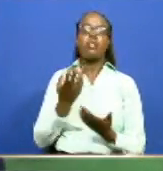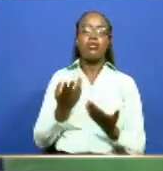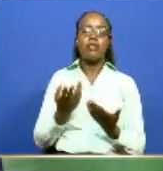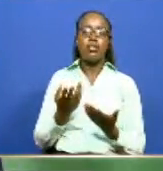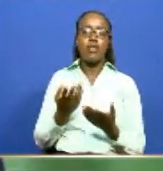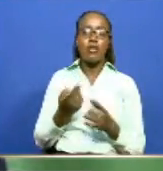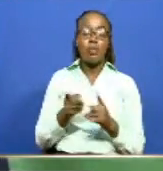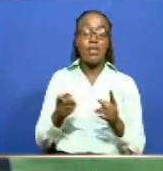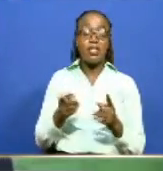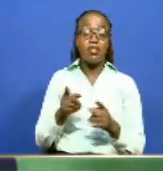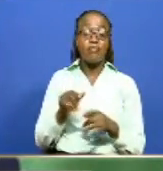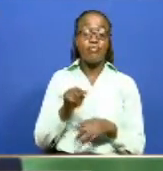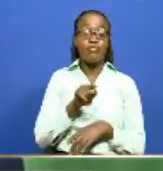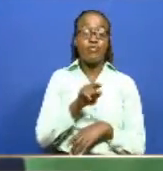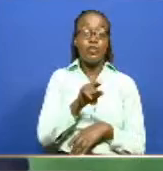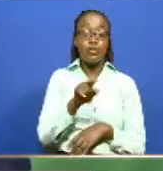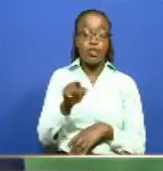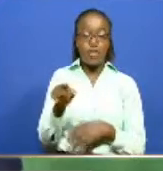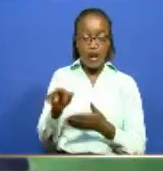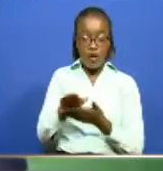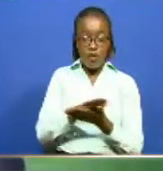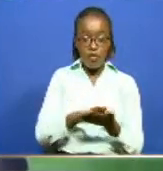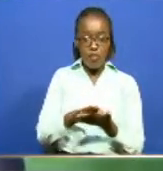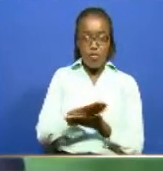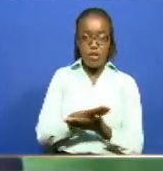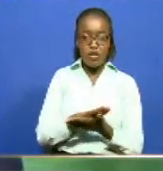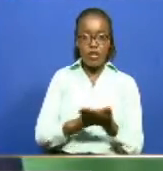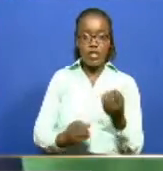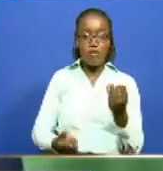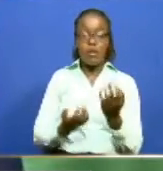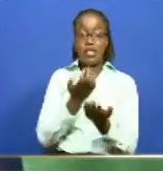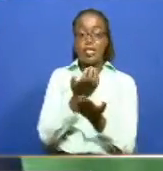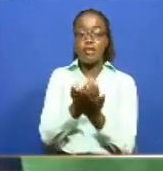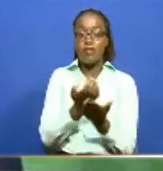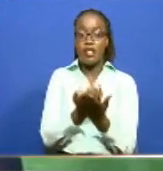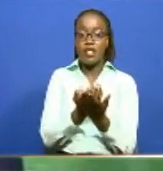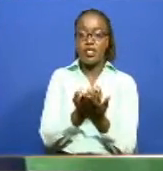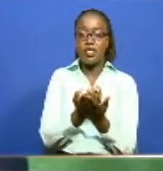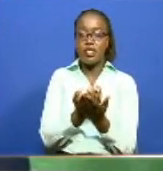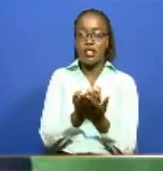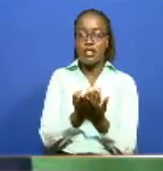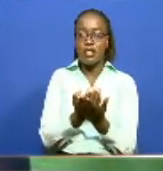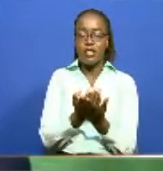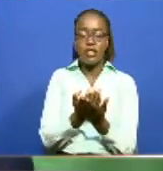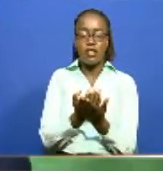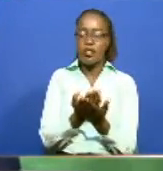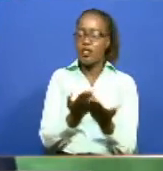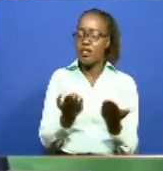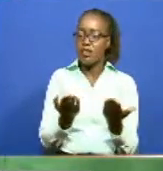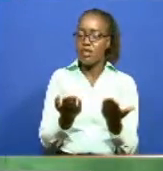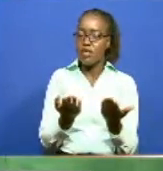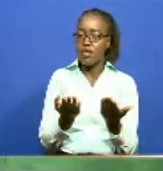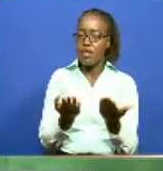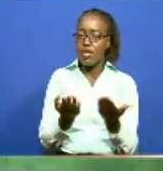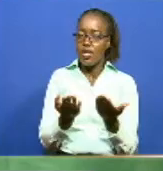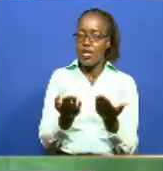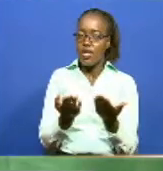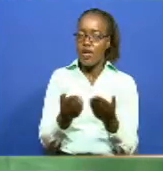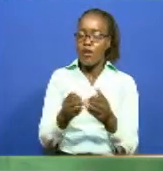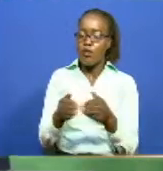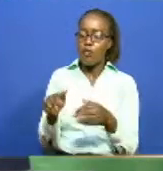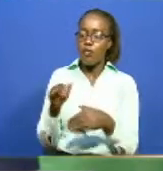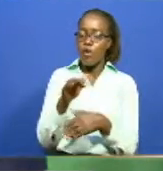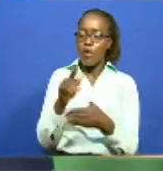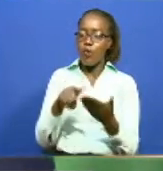But based on emerging evidence, that was not making business sense. More so what Madam CS has